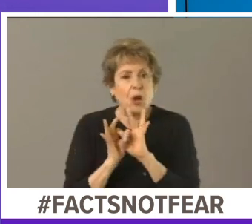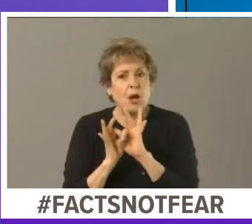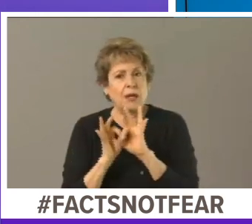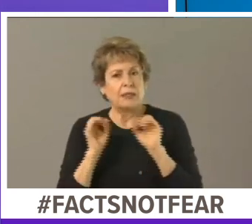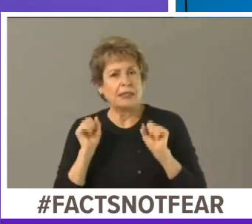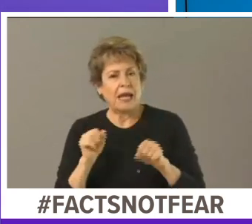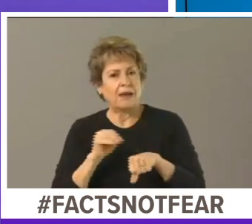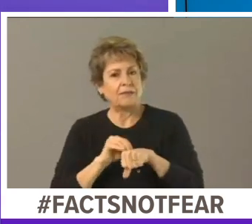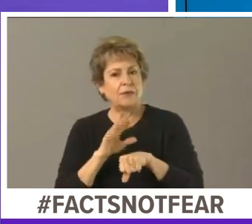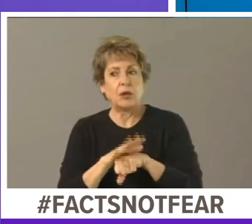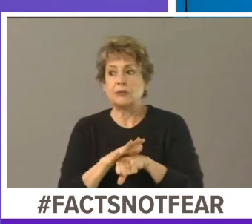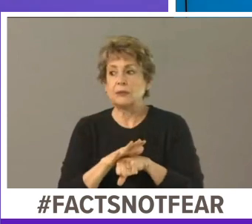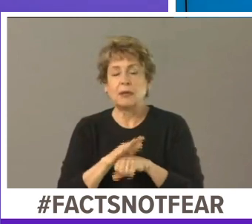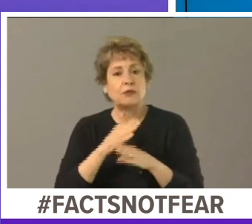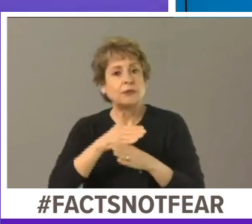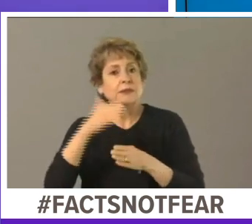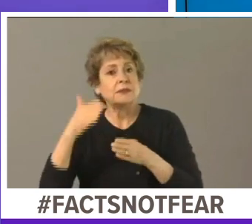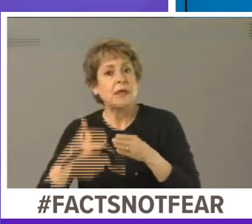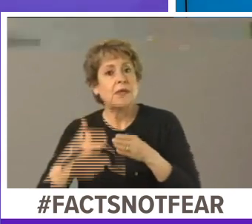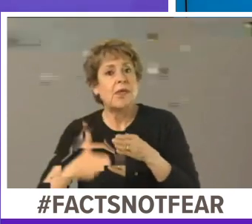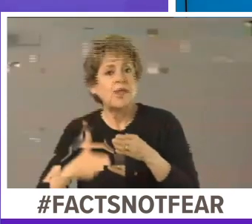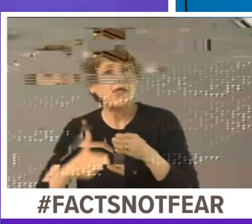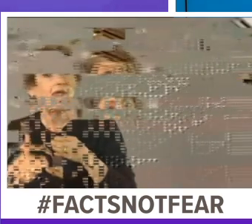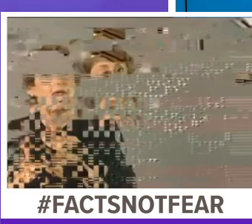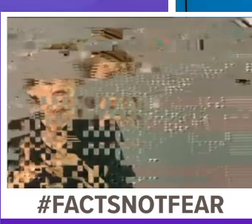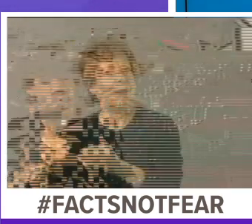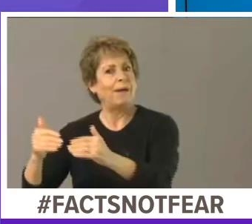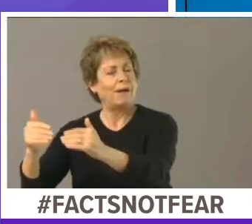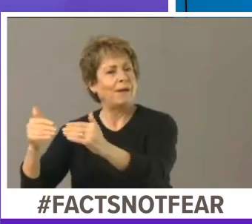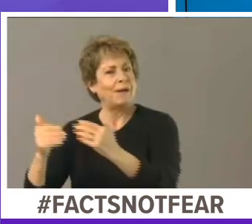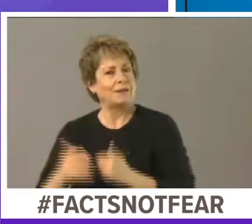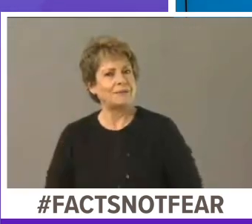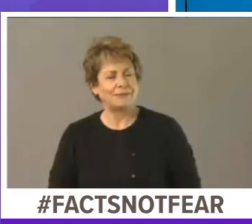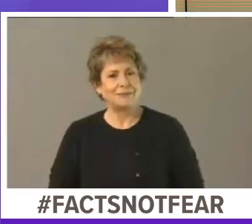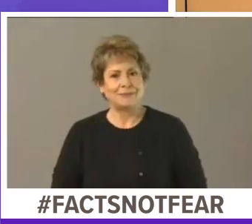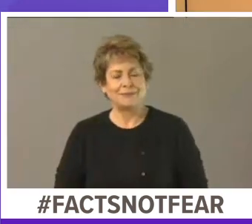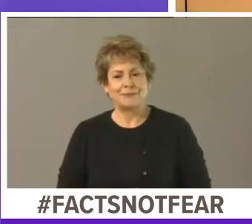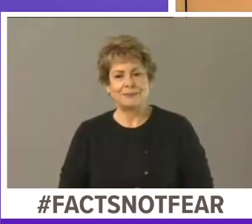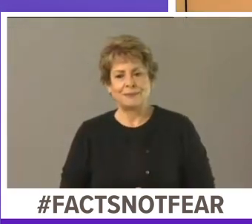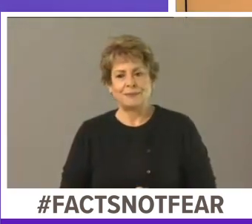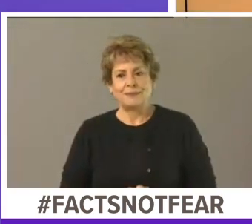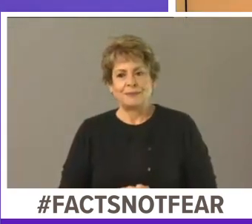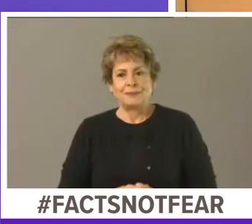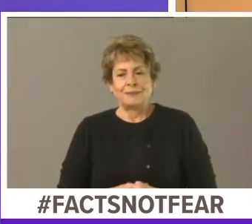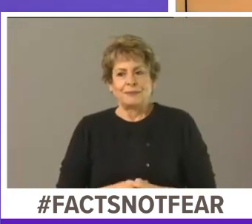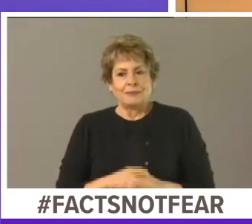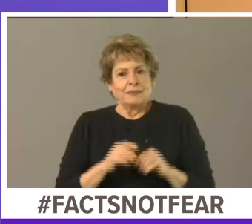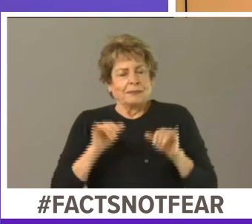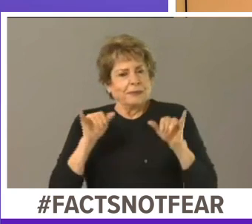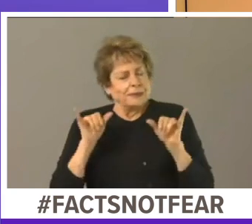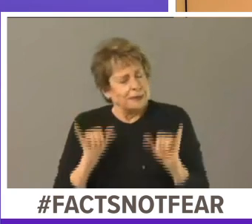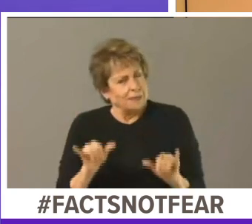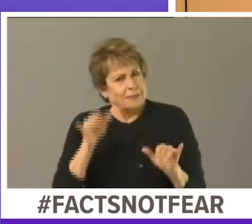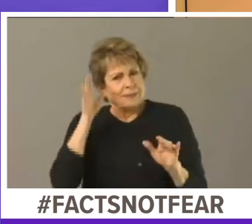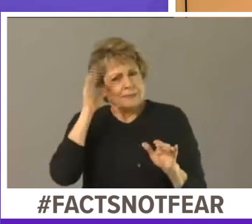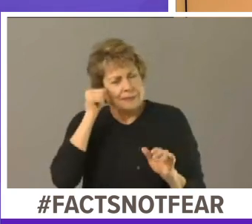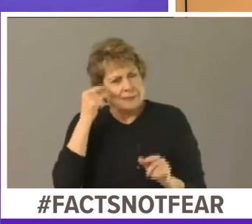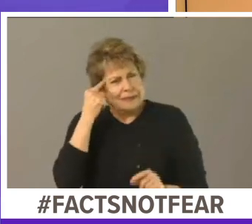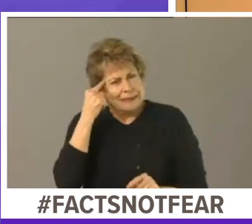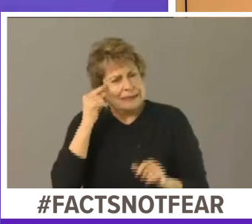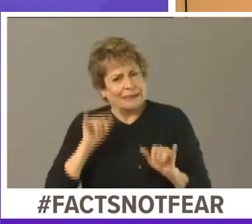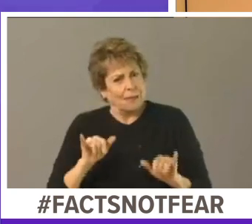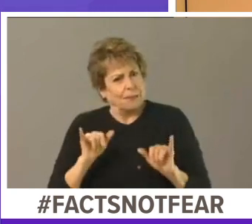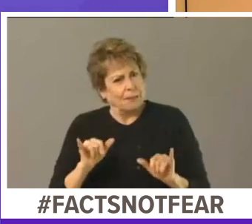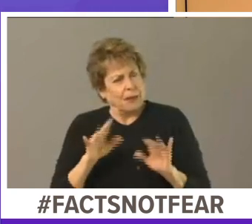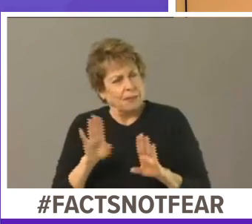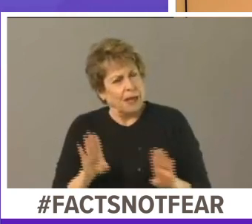results. So we want to press on, stay the course, and do more of this. There can be no letting up. If